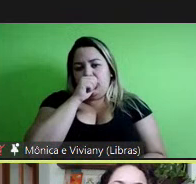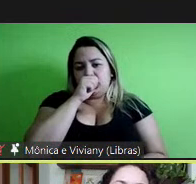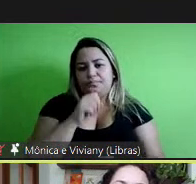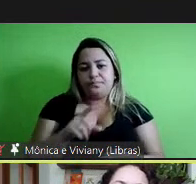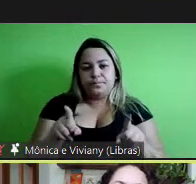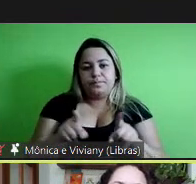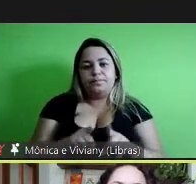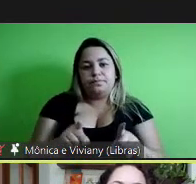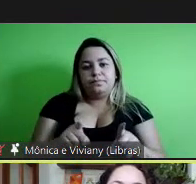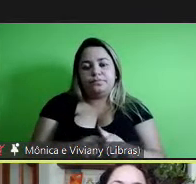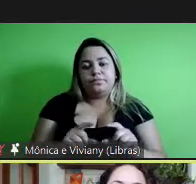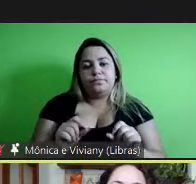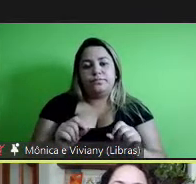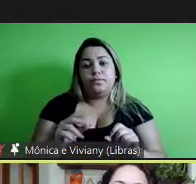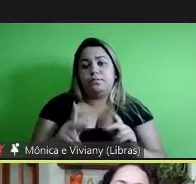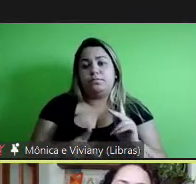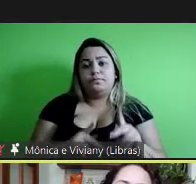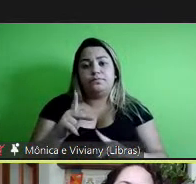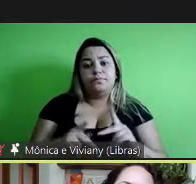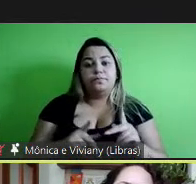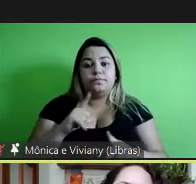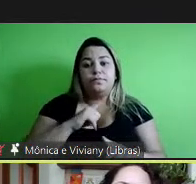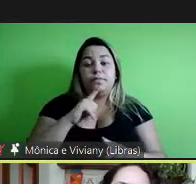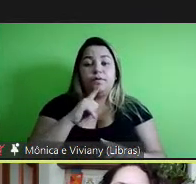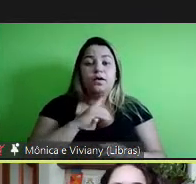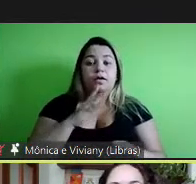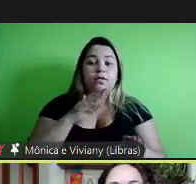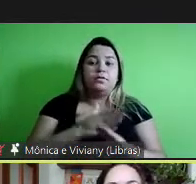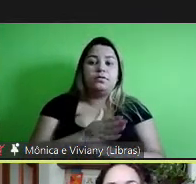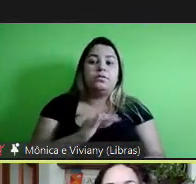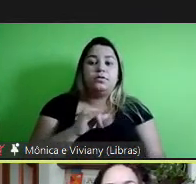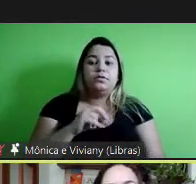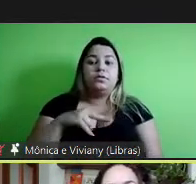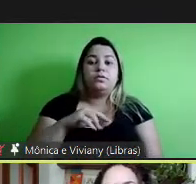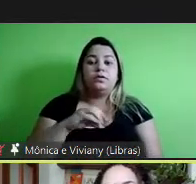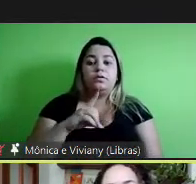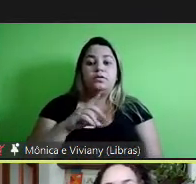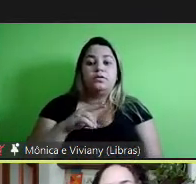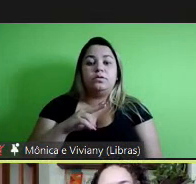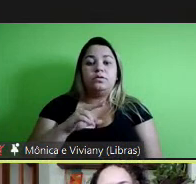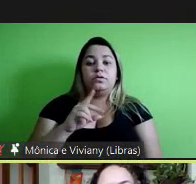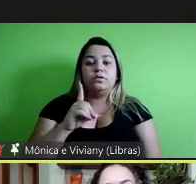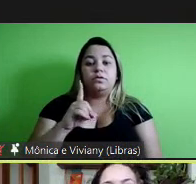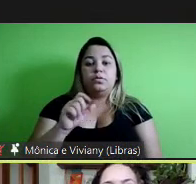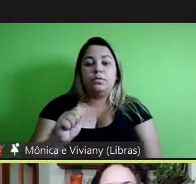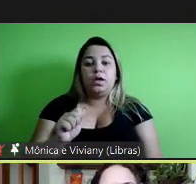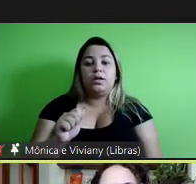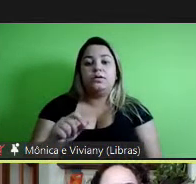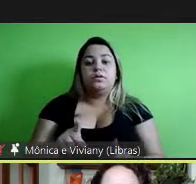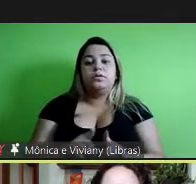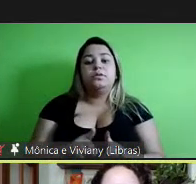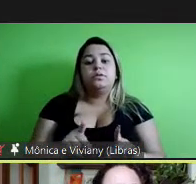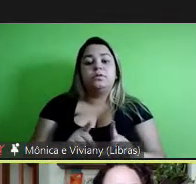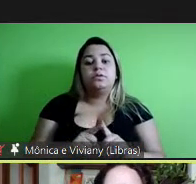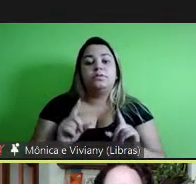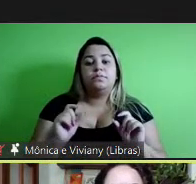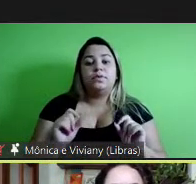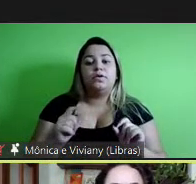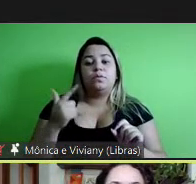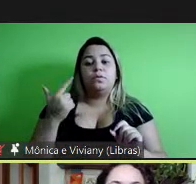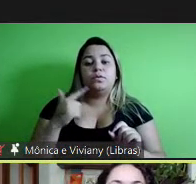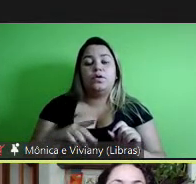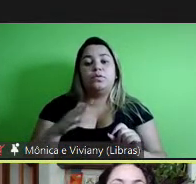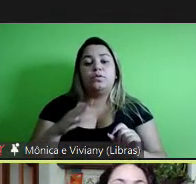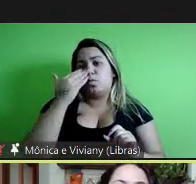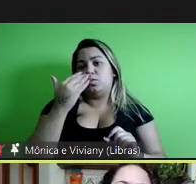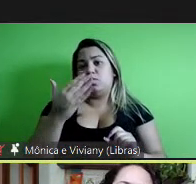acquisition. It can happen also when the population has the access to an inadequate food, be it in nutritional, microbiological,